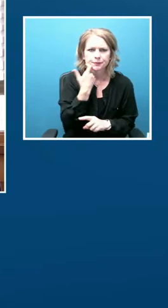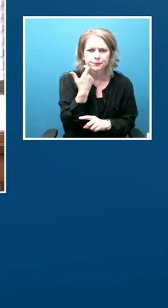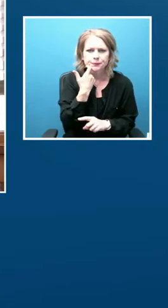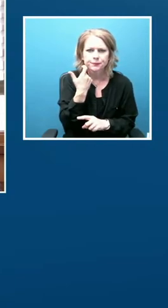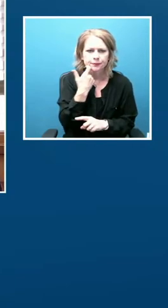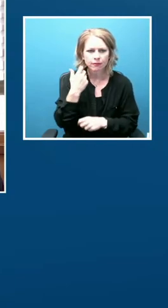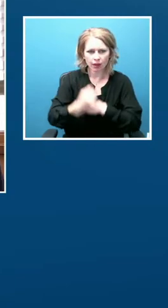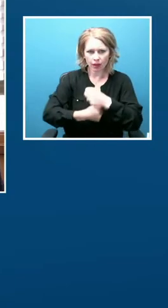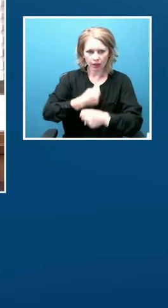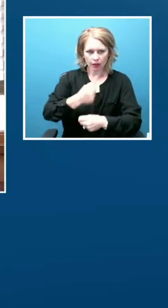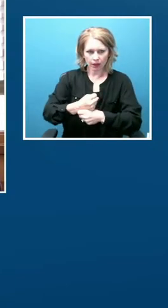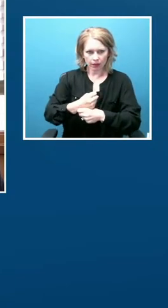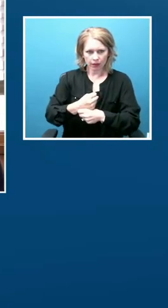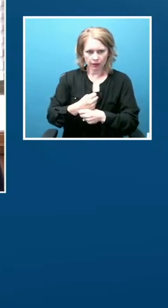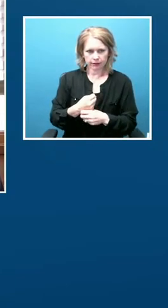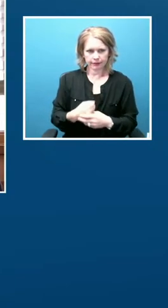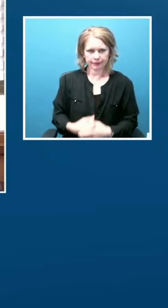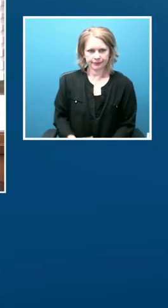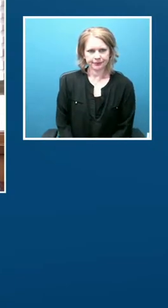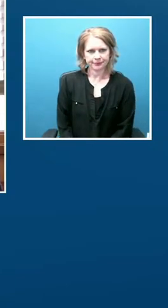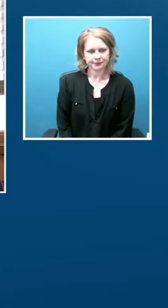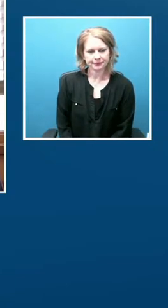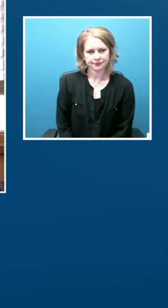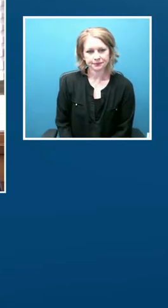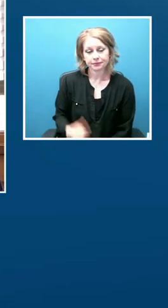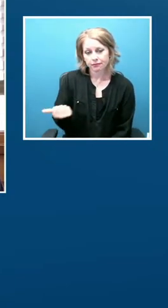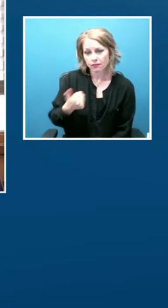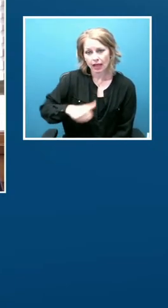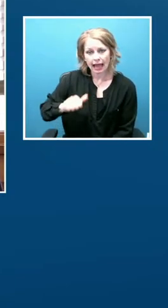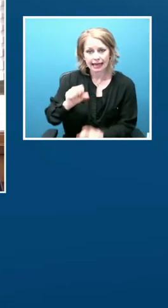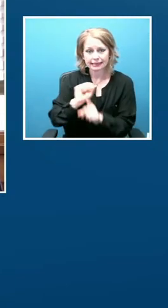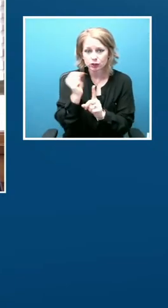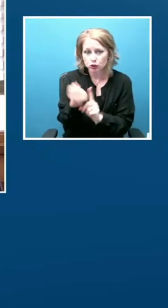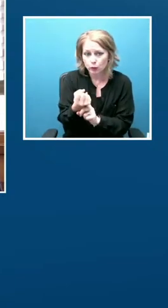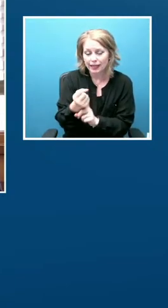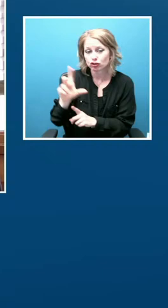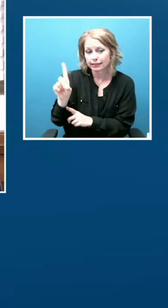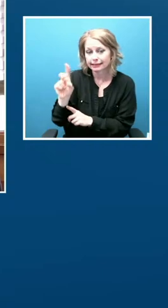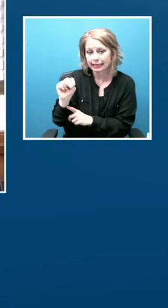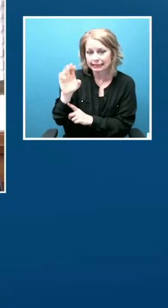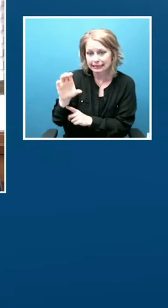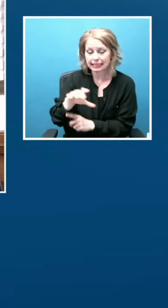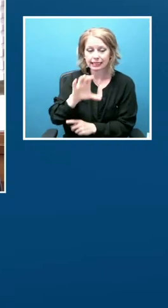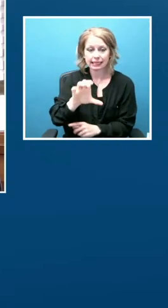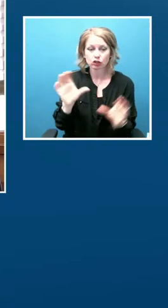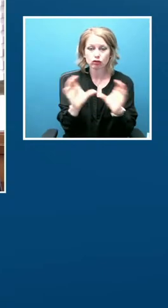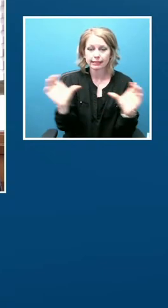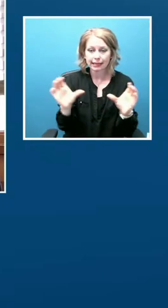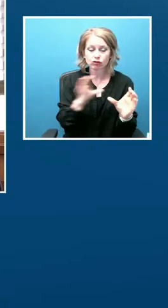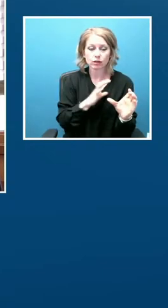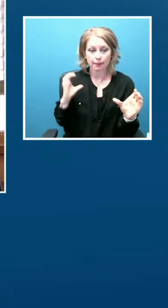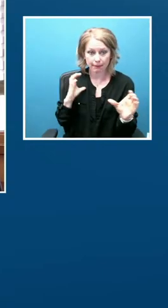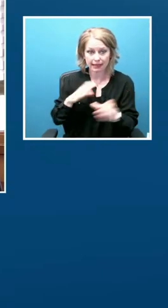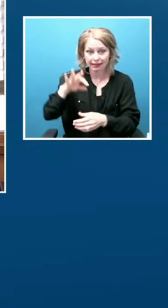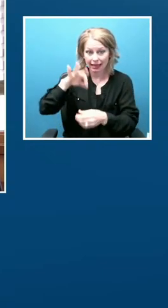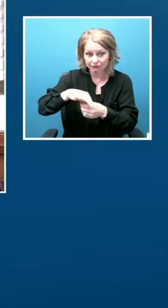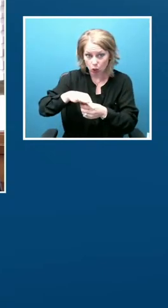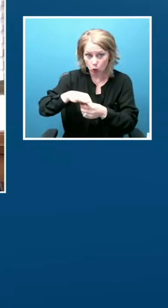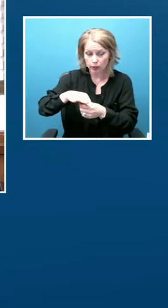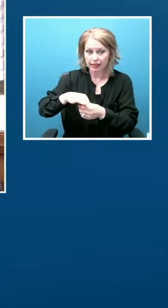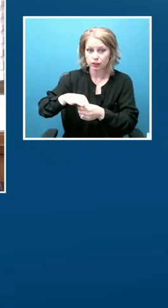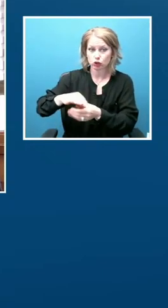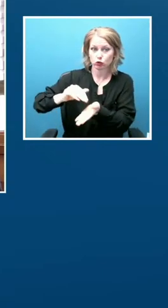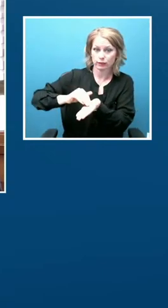a circumstance where the DNC's credentials committee has voted to reject the